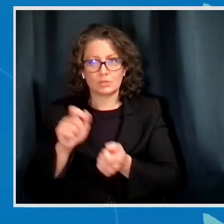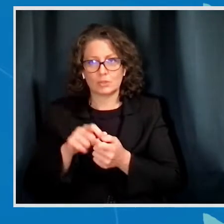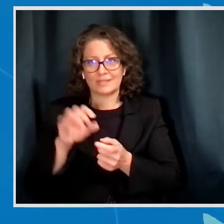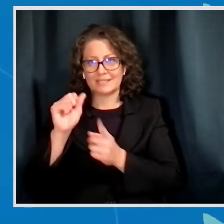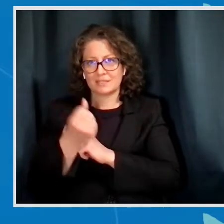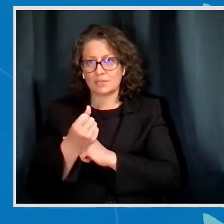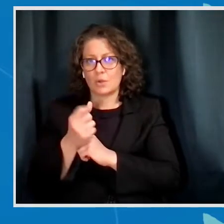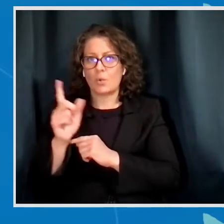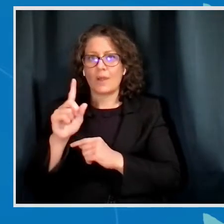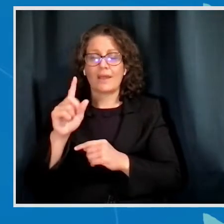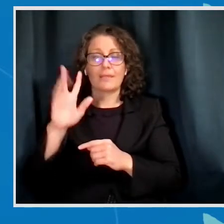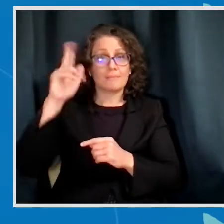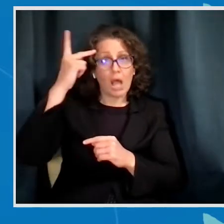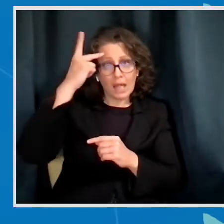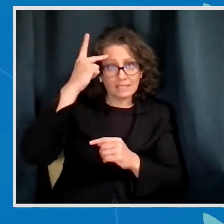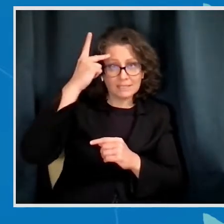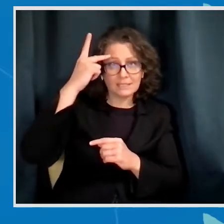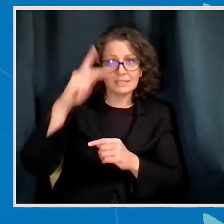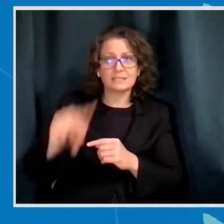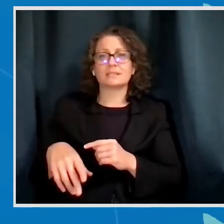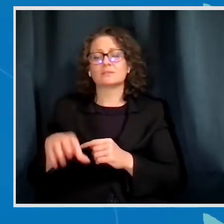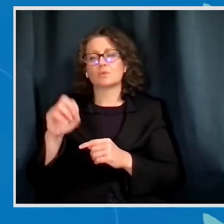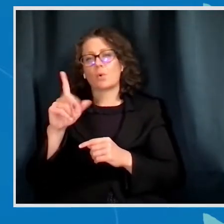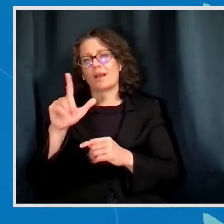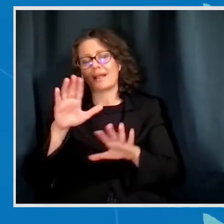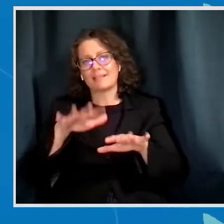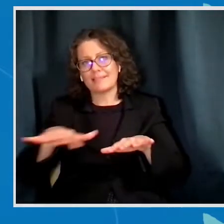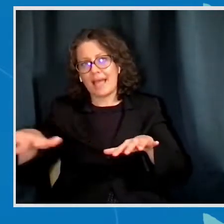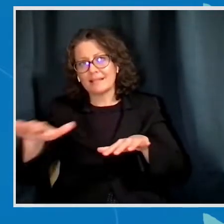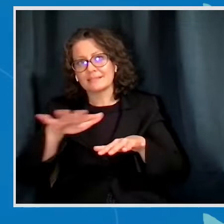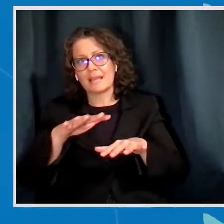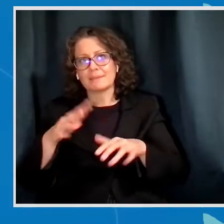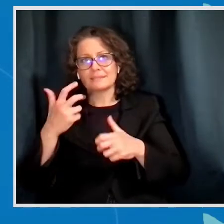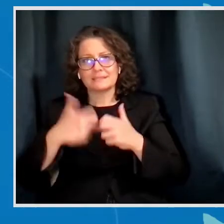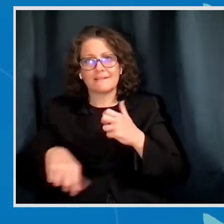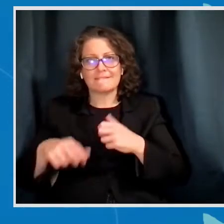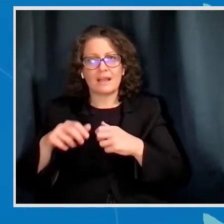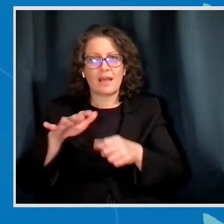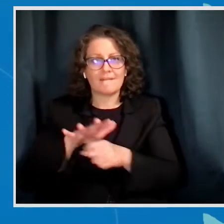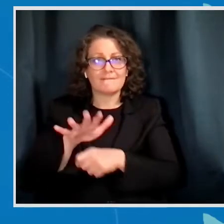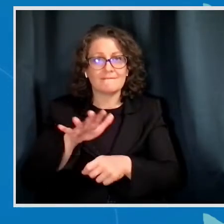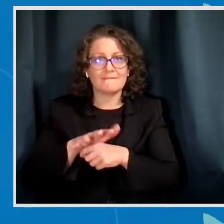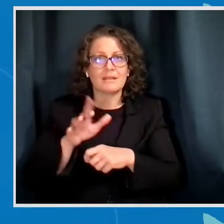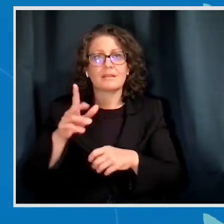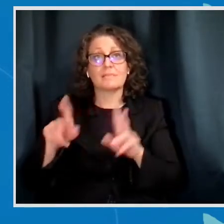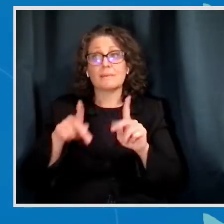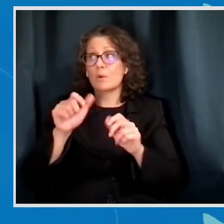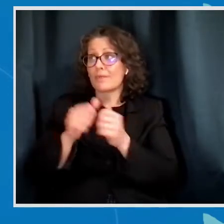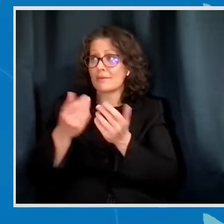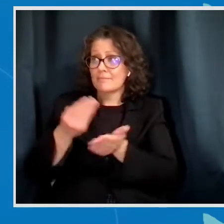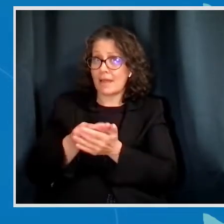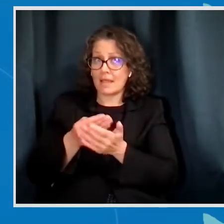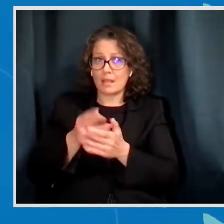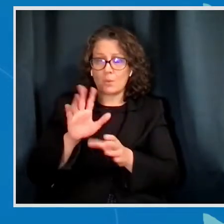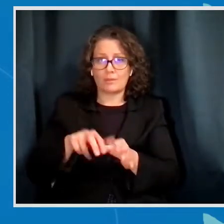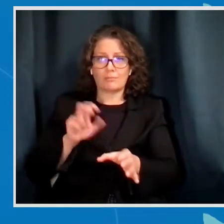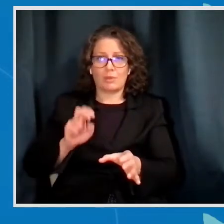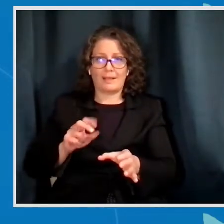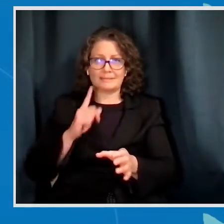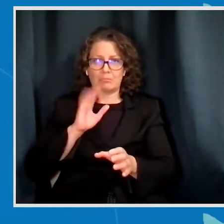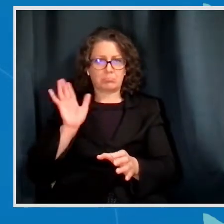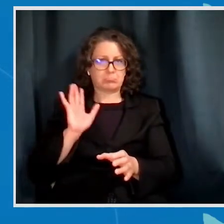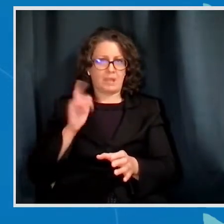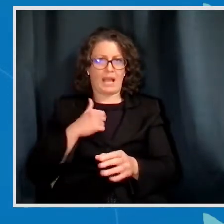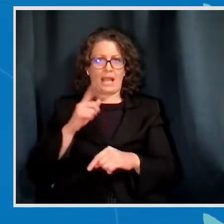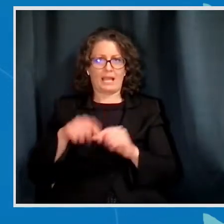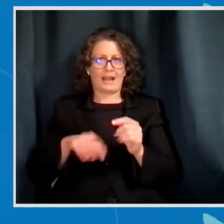the landscape of the deal are tricky enough that those people with the money are going to pull back and say, I can't invest in that. That's not